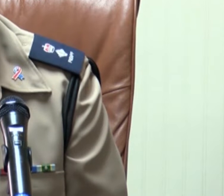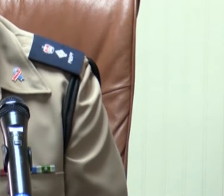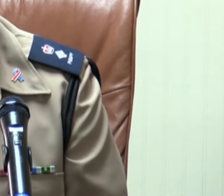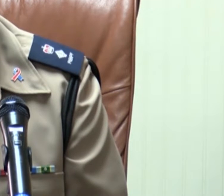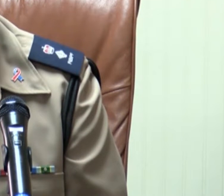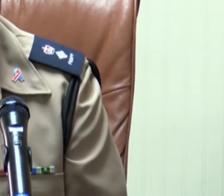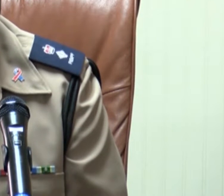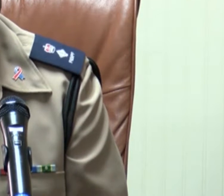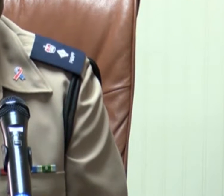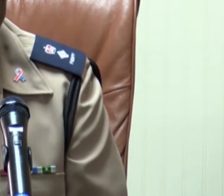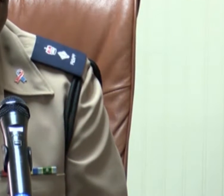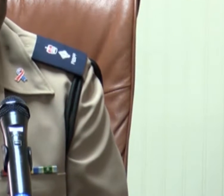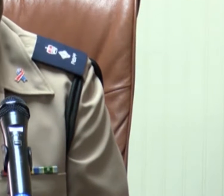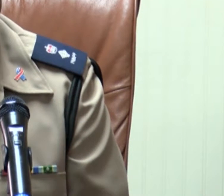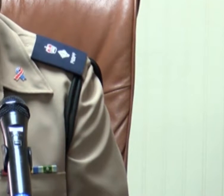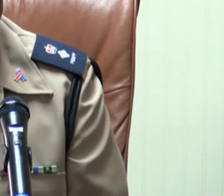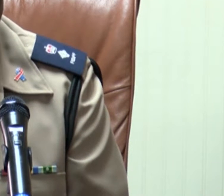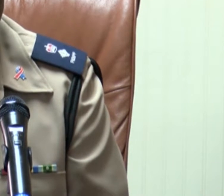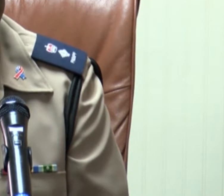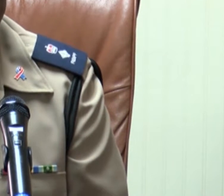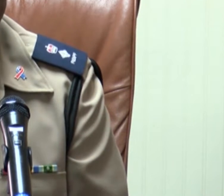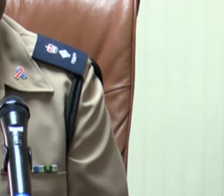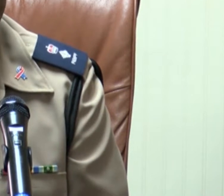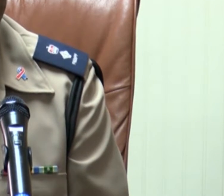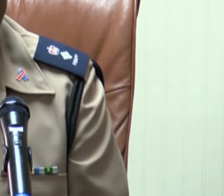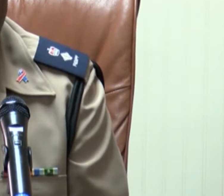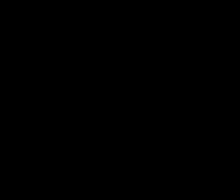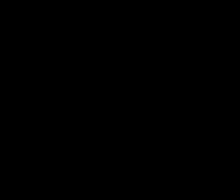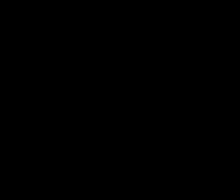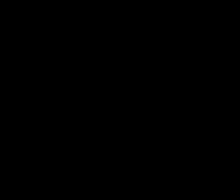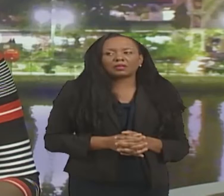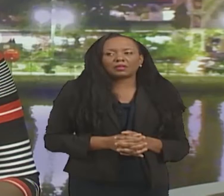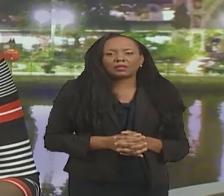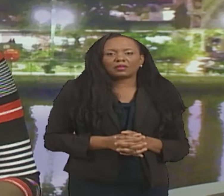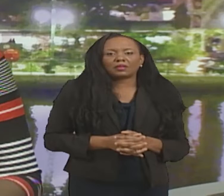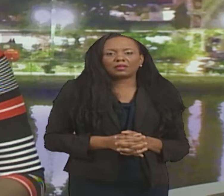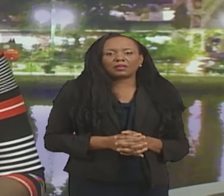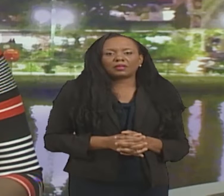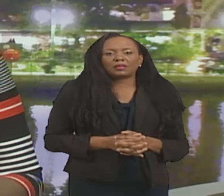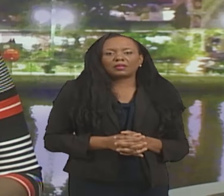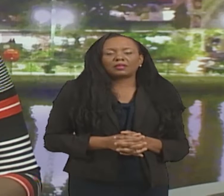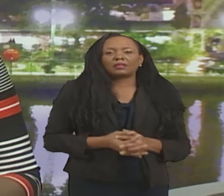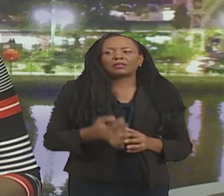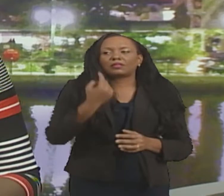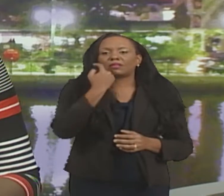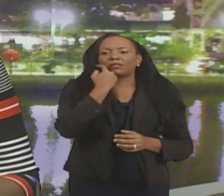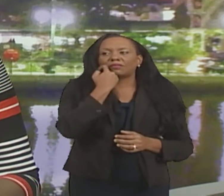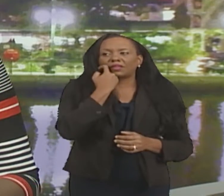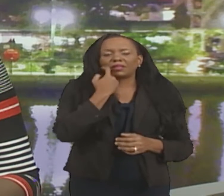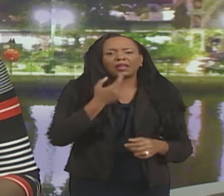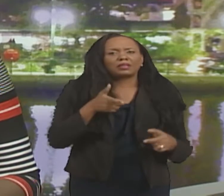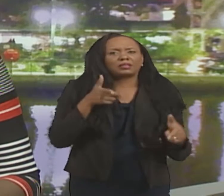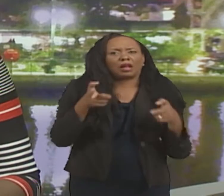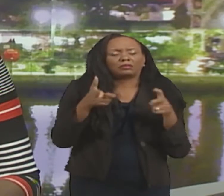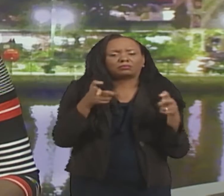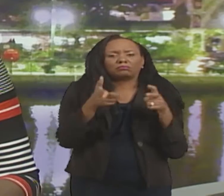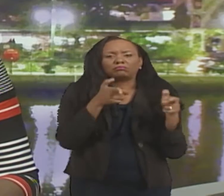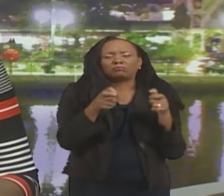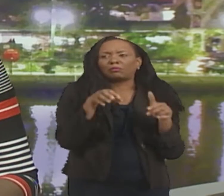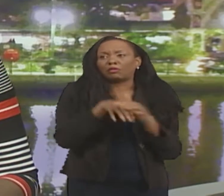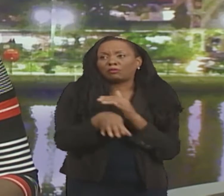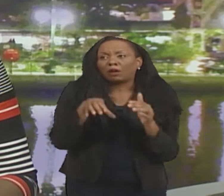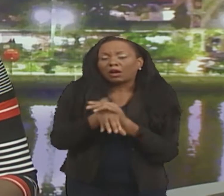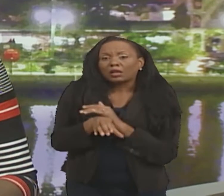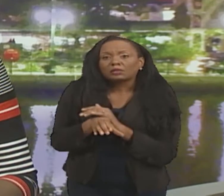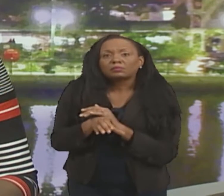of the children and all Barbadians that will be at that parade. Well, the recent spate of gun-related crimes committed